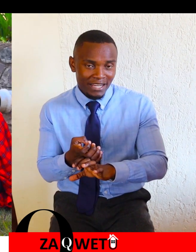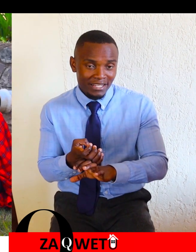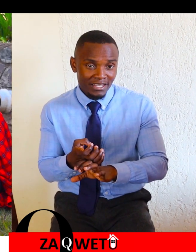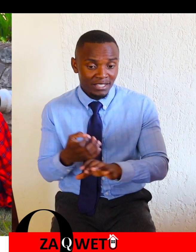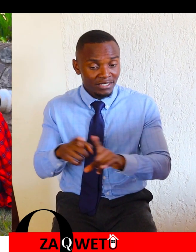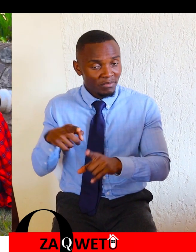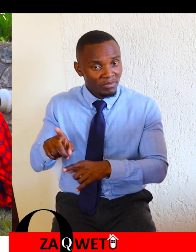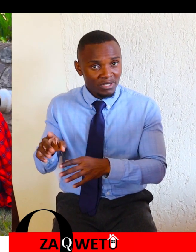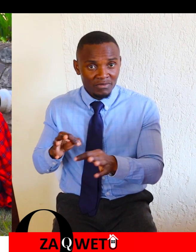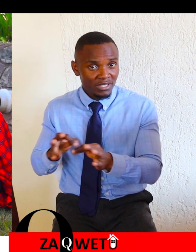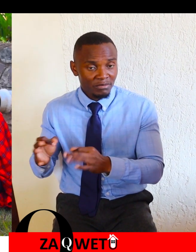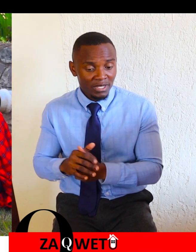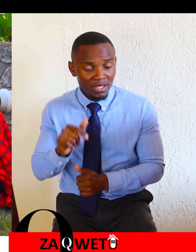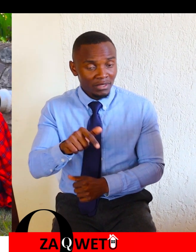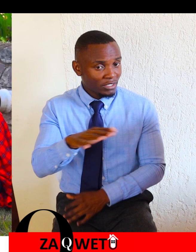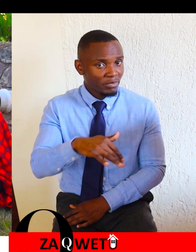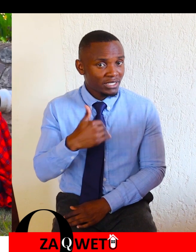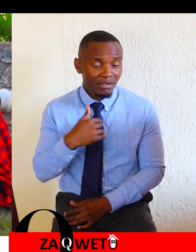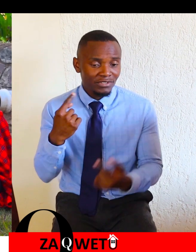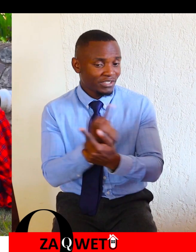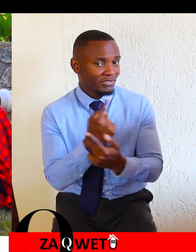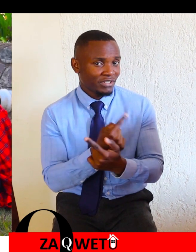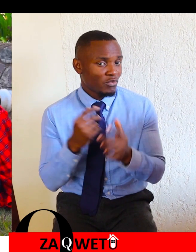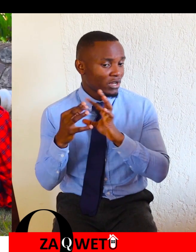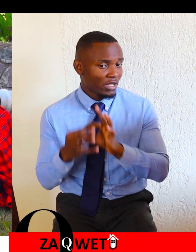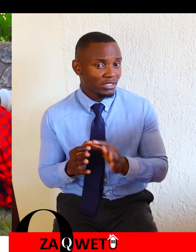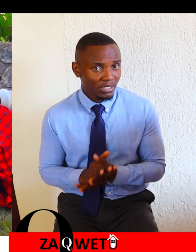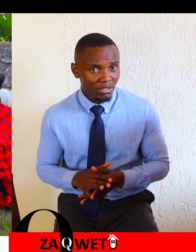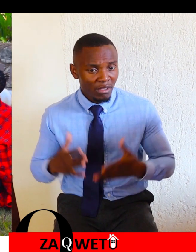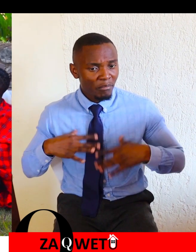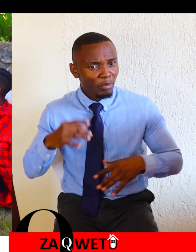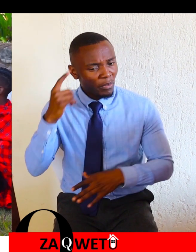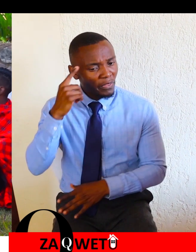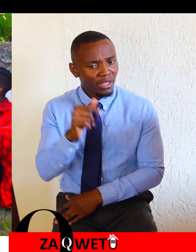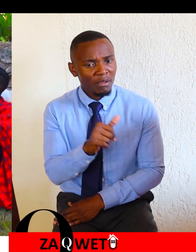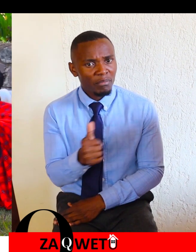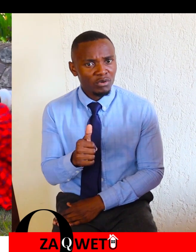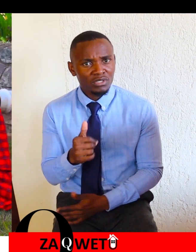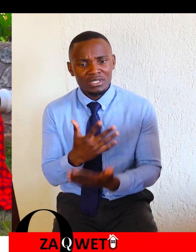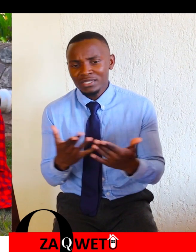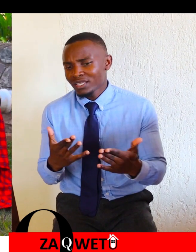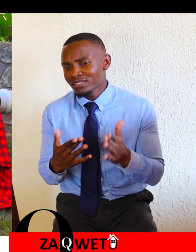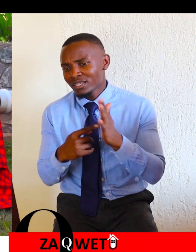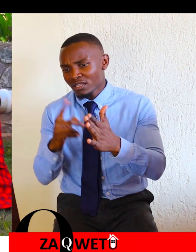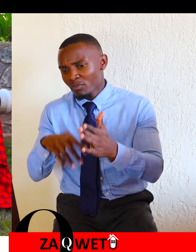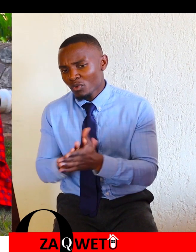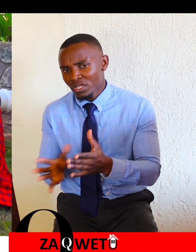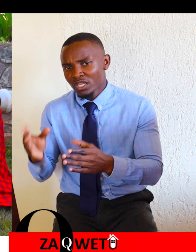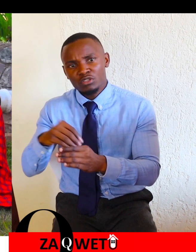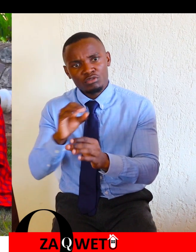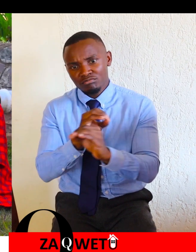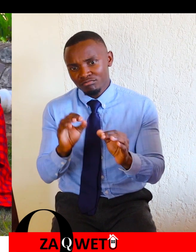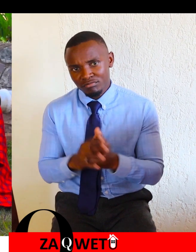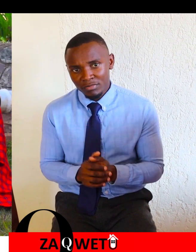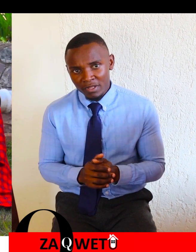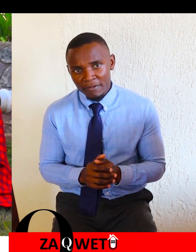culture is quite complicated. Like he rightfully explained, it is a cosmopolitan. So mostly people don't take into considerations issues